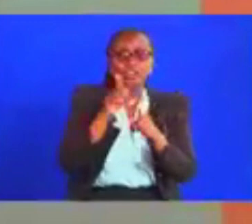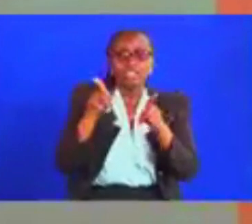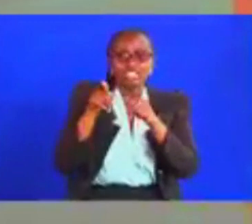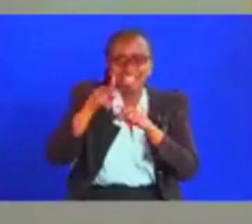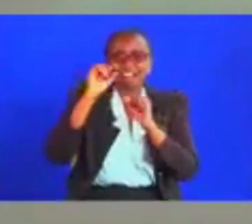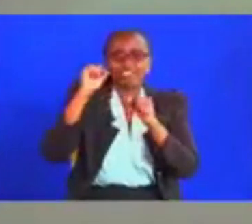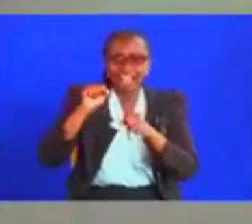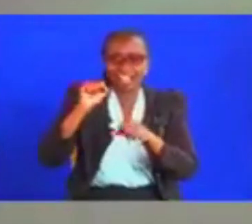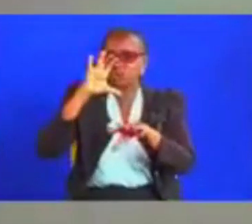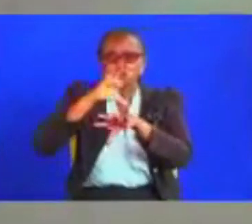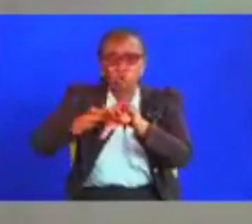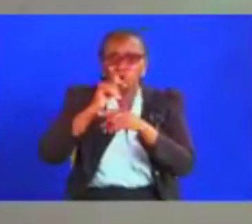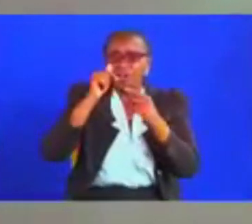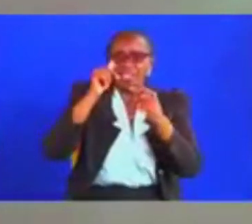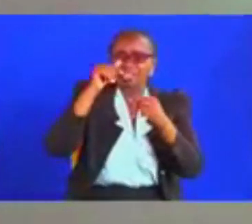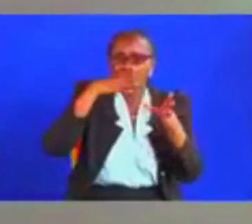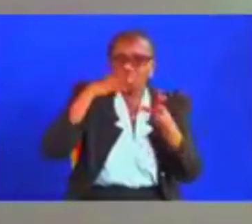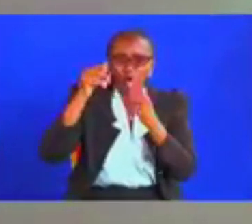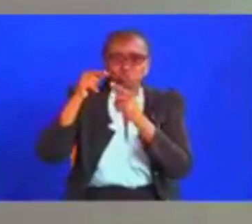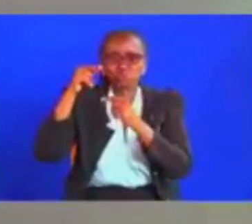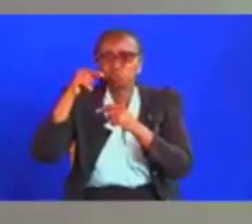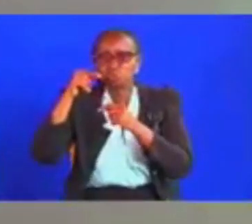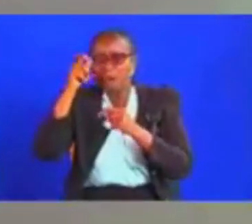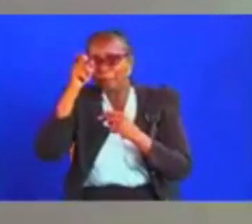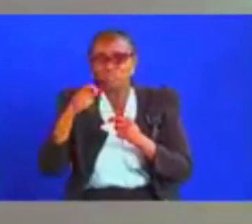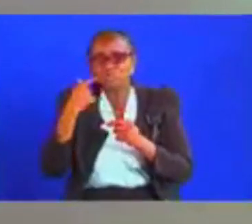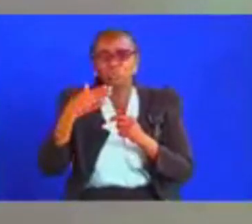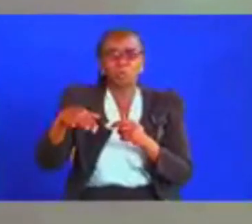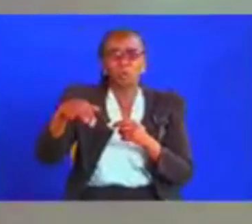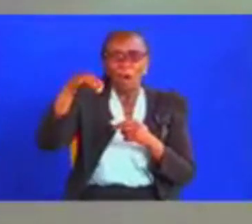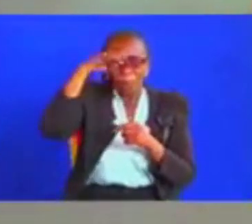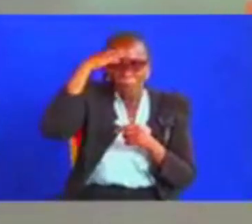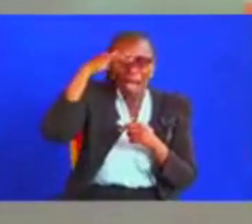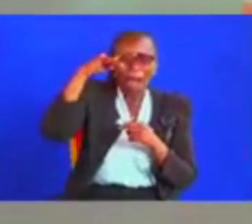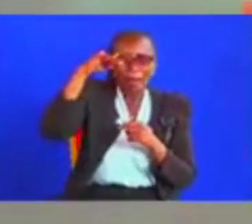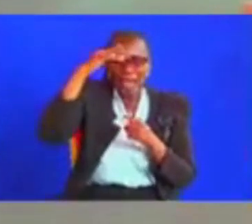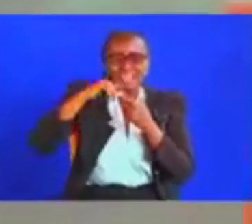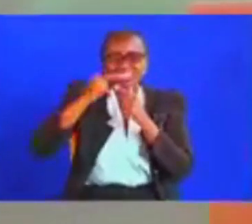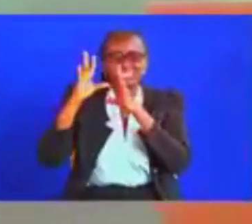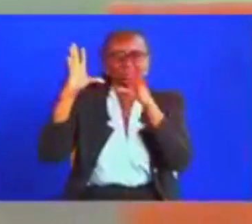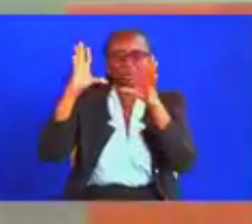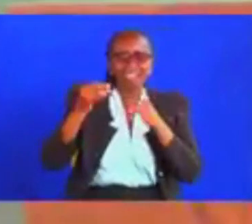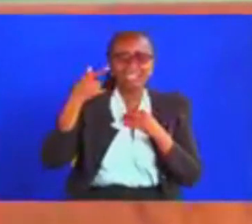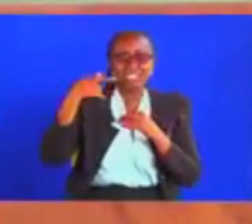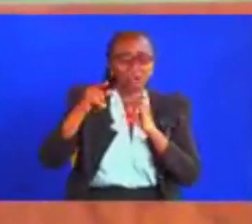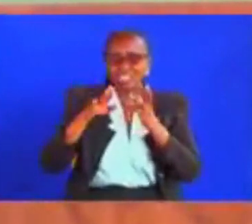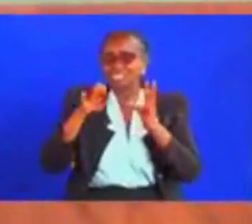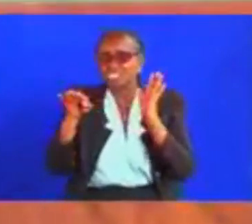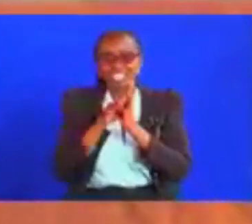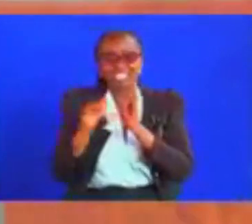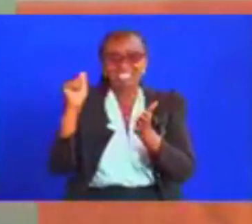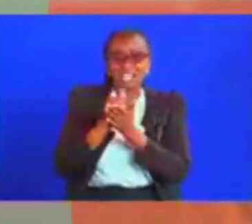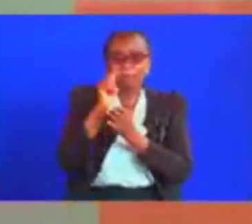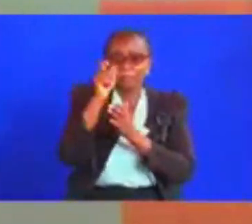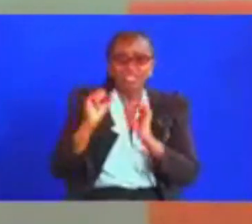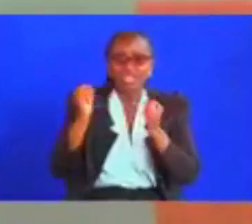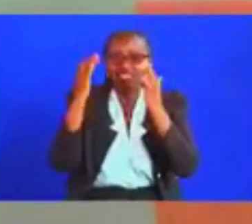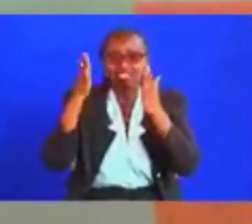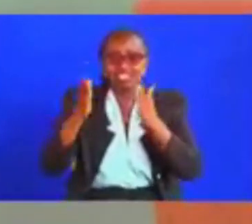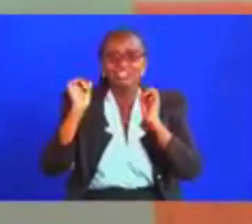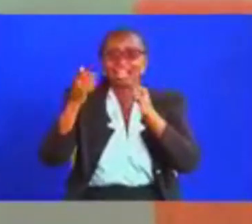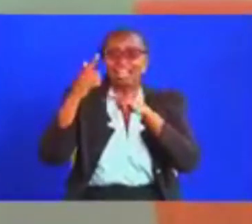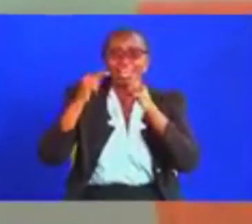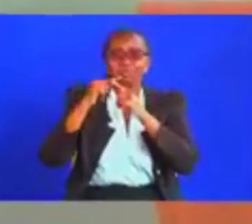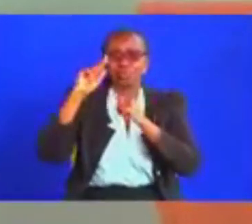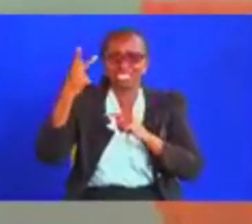to your child somewhere, drinking and smoking, and you would have concluded he will fish out that child. The Savior can come to Kenya